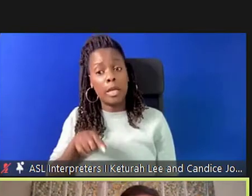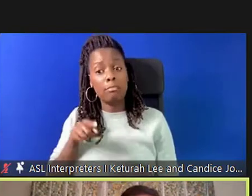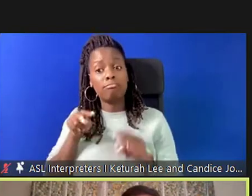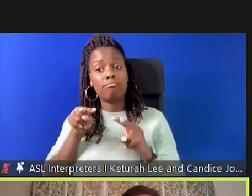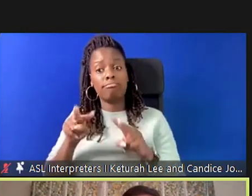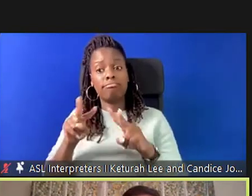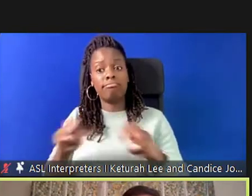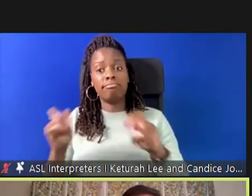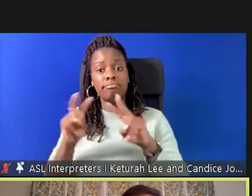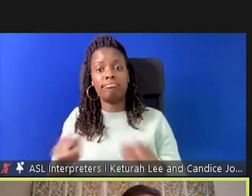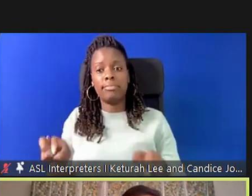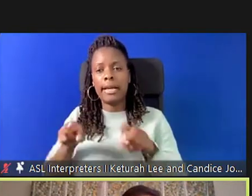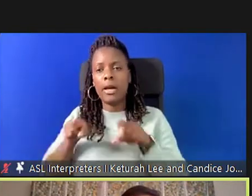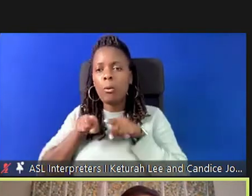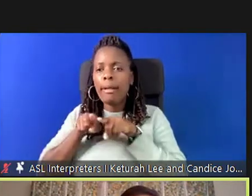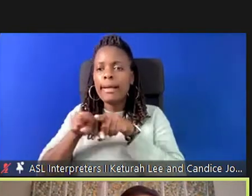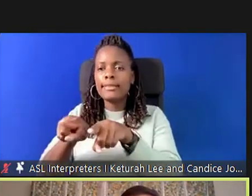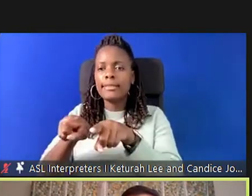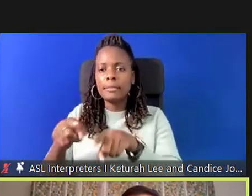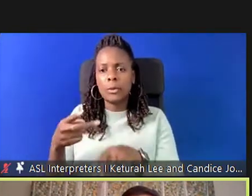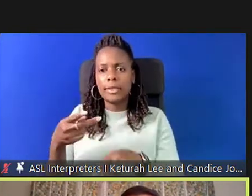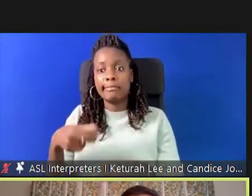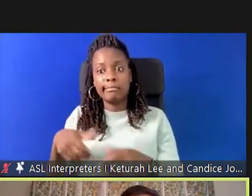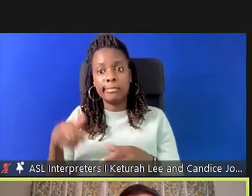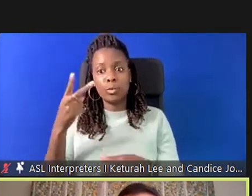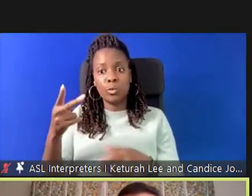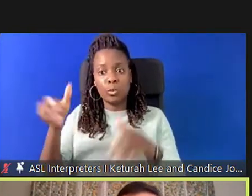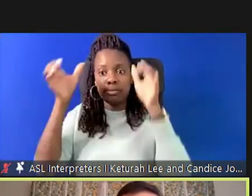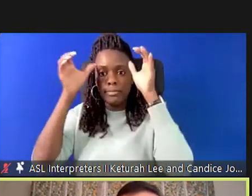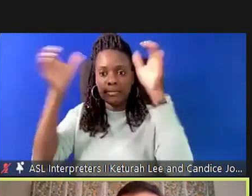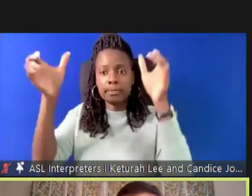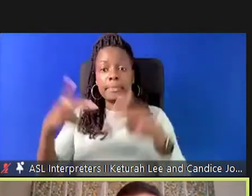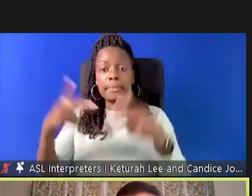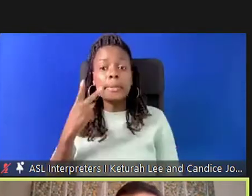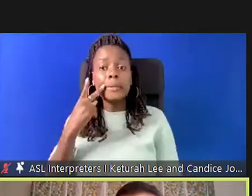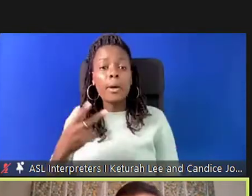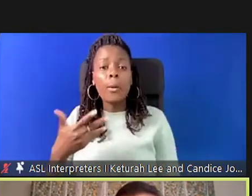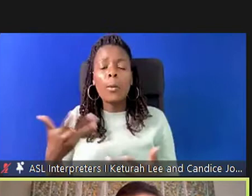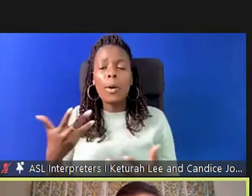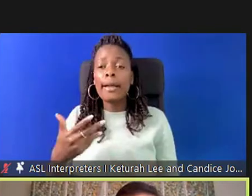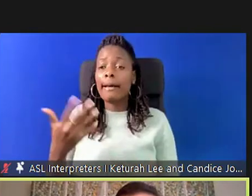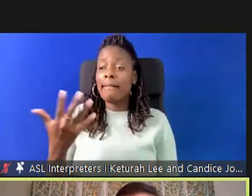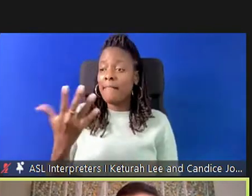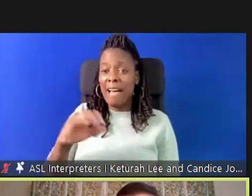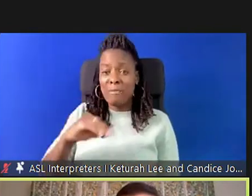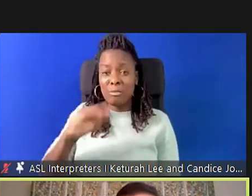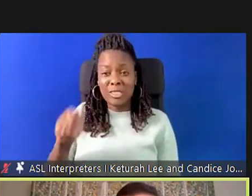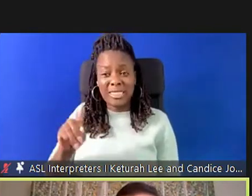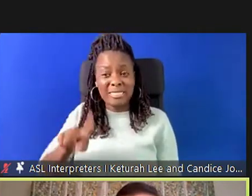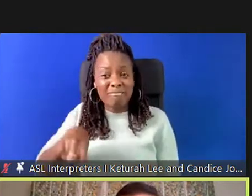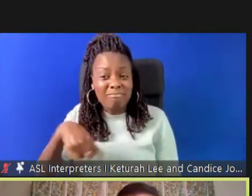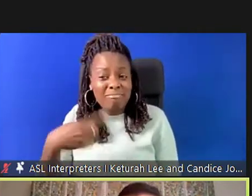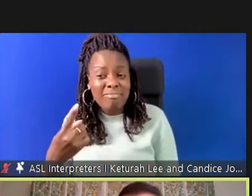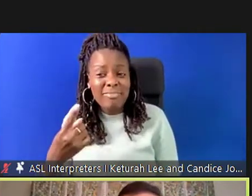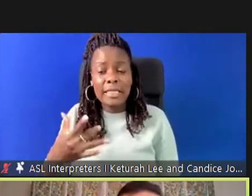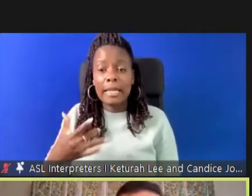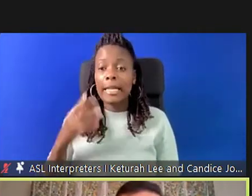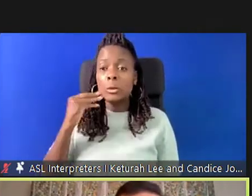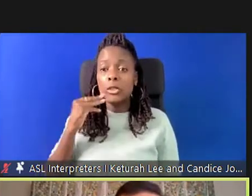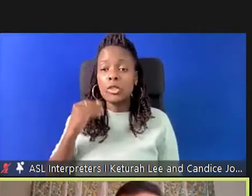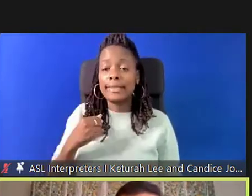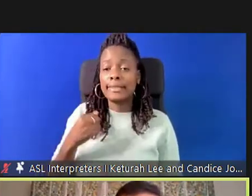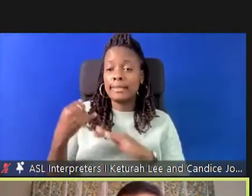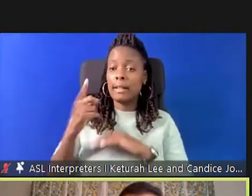measure, and we found that only 5% experienced both in the last years of life. They were